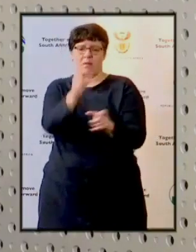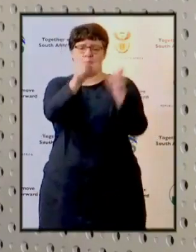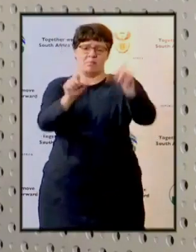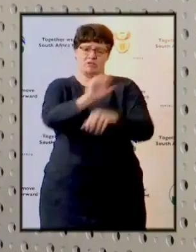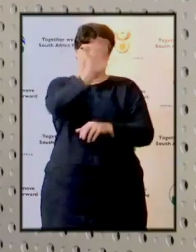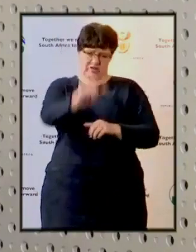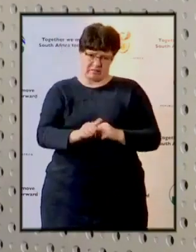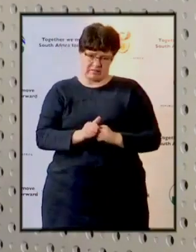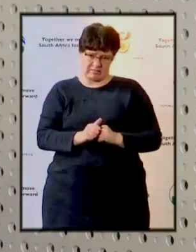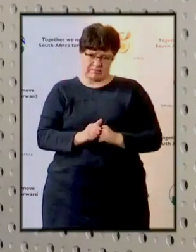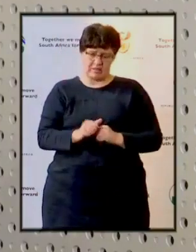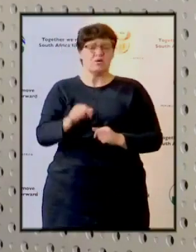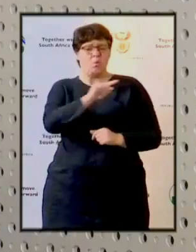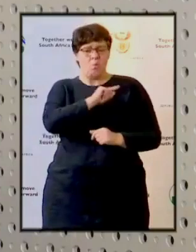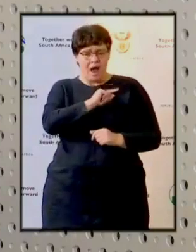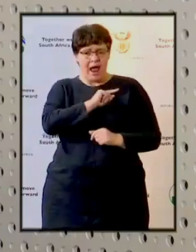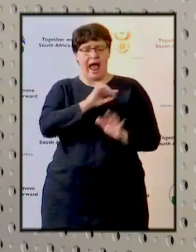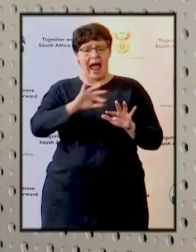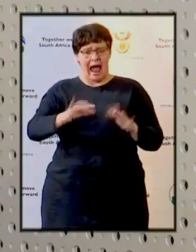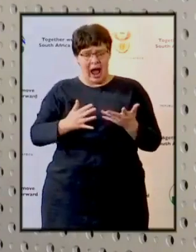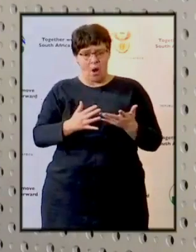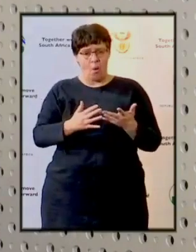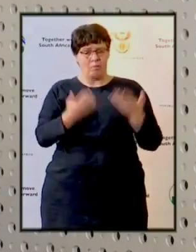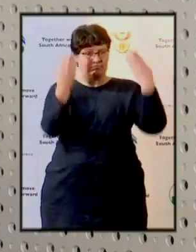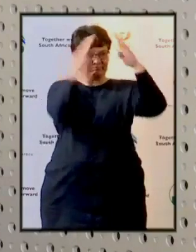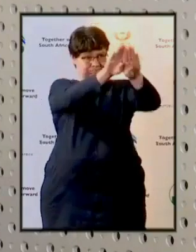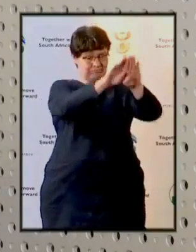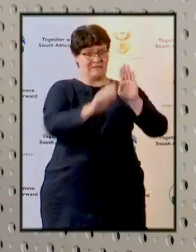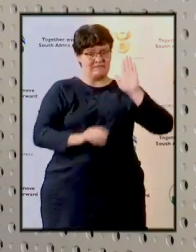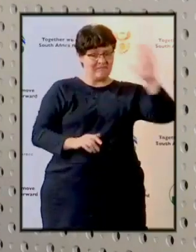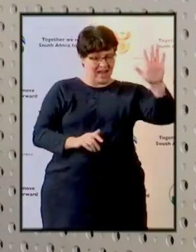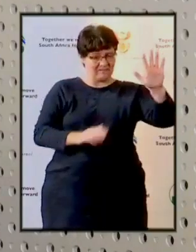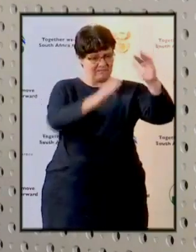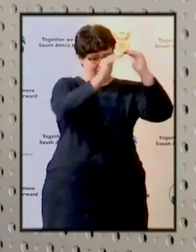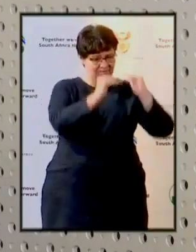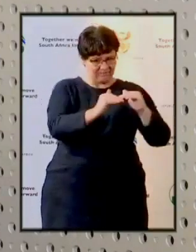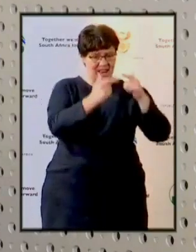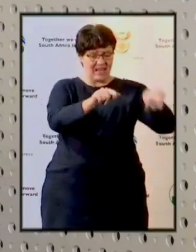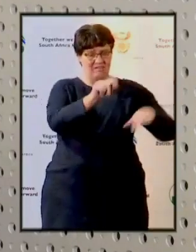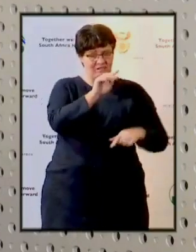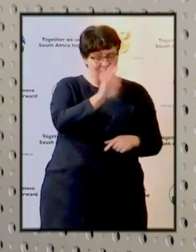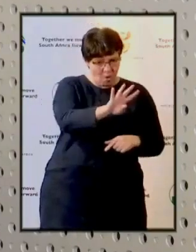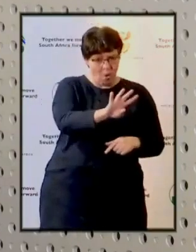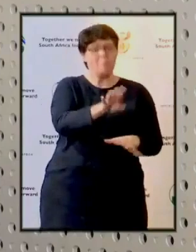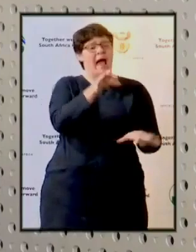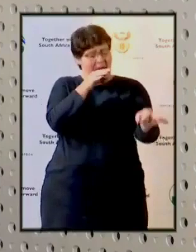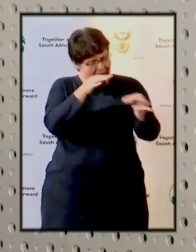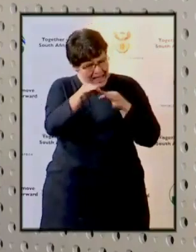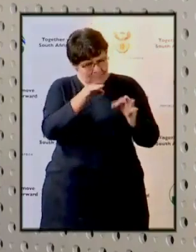risk-adjusted approach to easing the lockdown from level 5 to level 4.